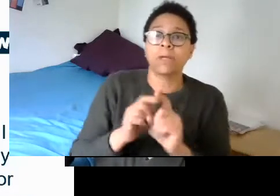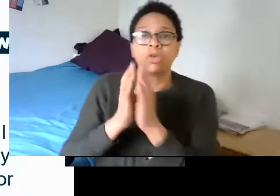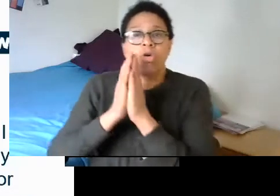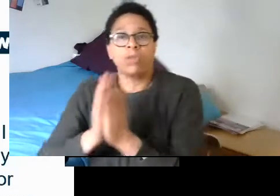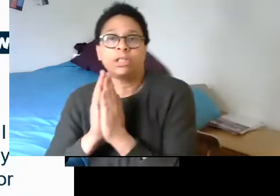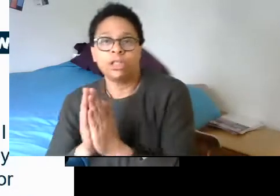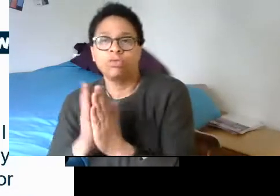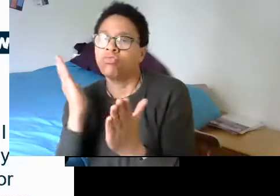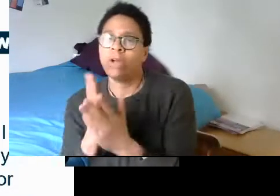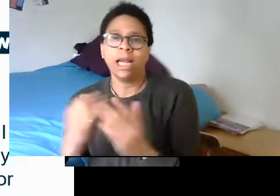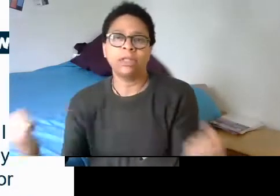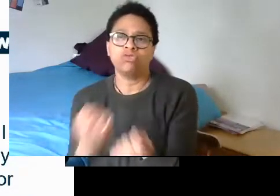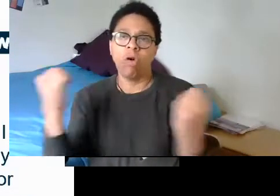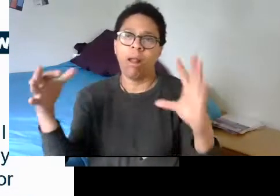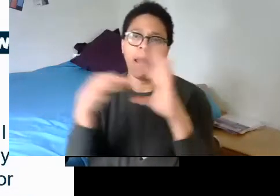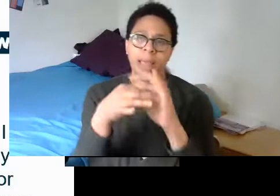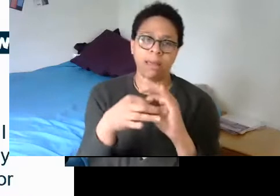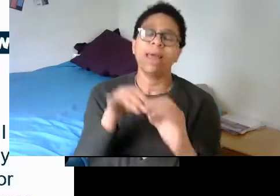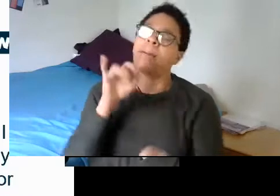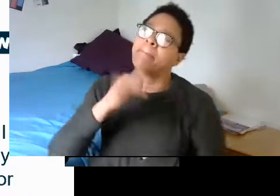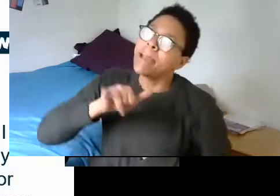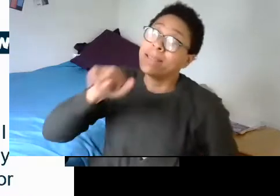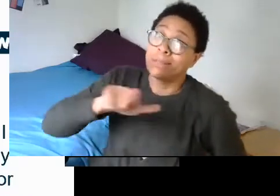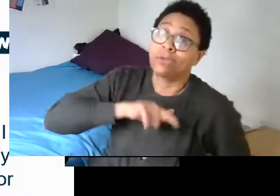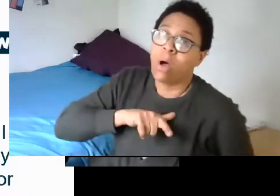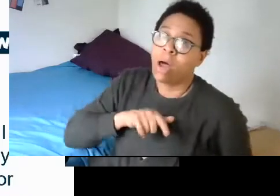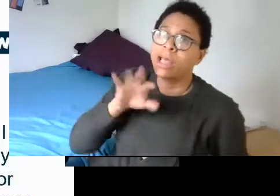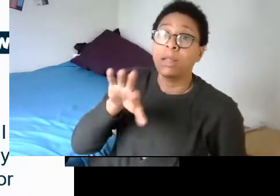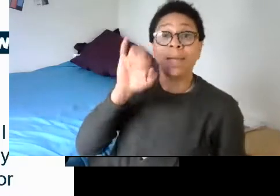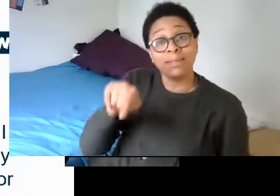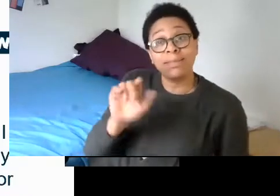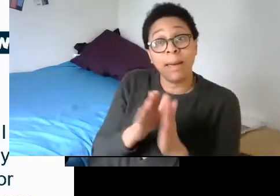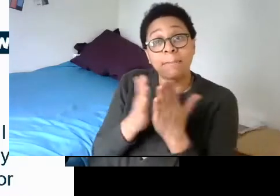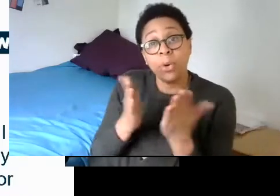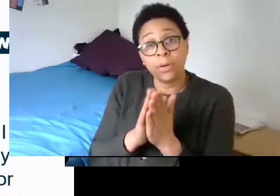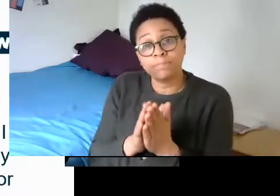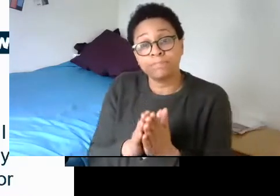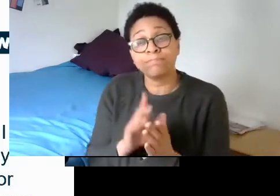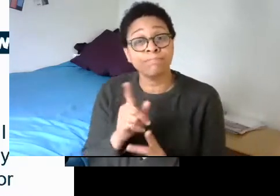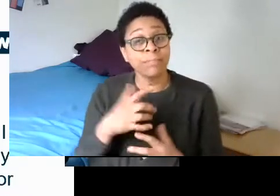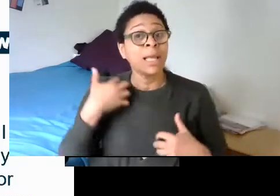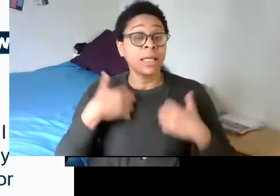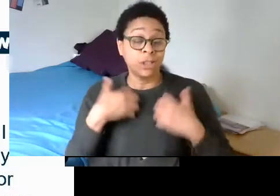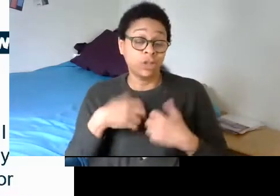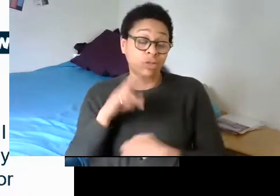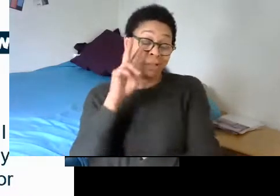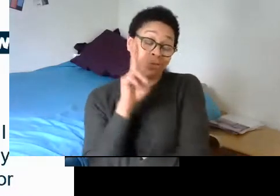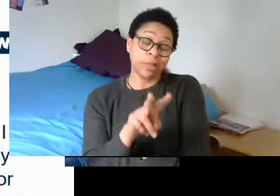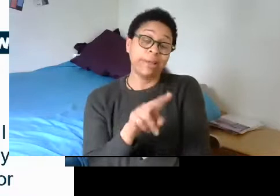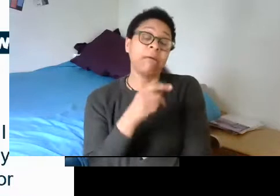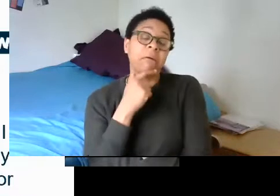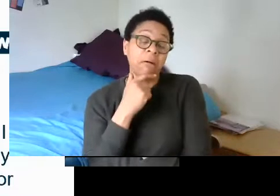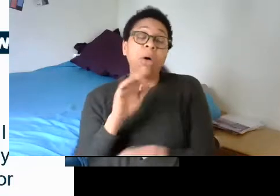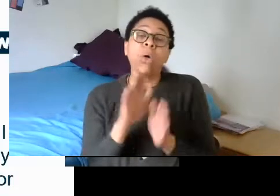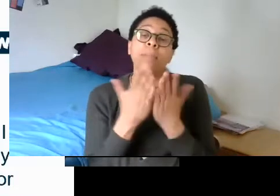chosen. The ways in which books trigger visual... It's interesting to see how the ways in which books trigger visual thoughts